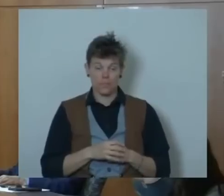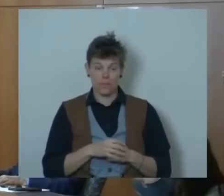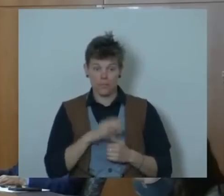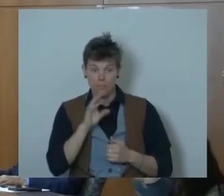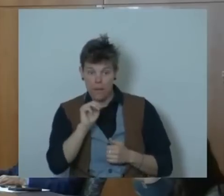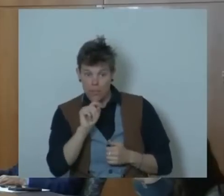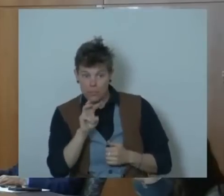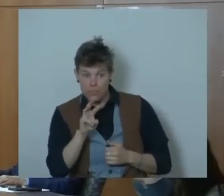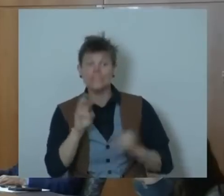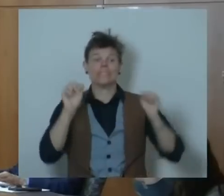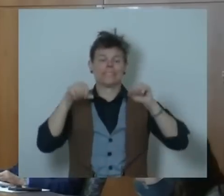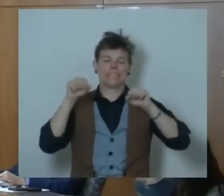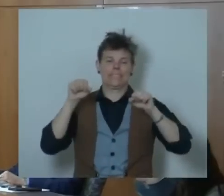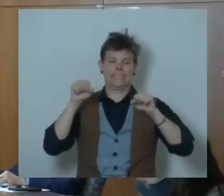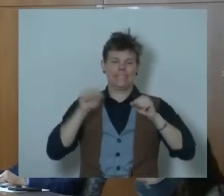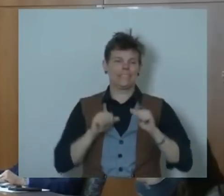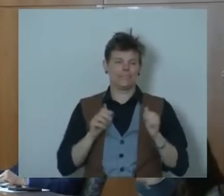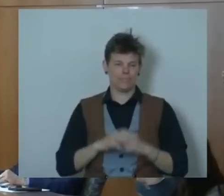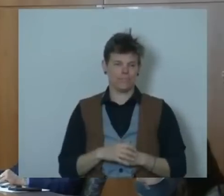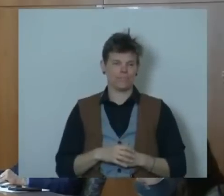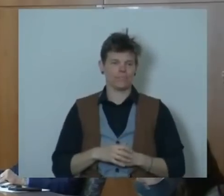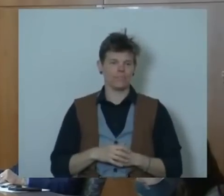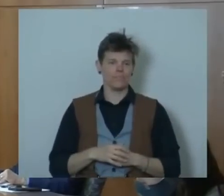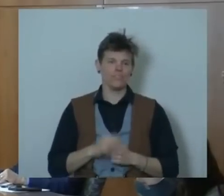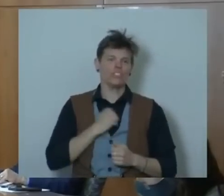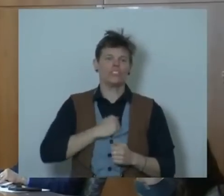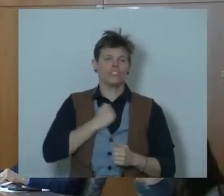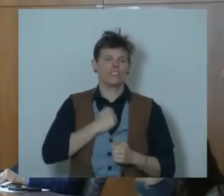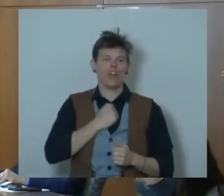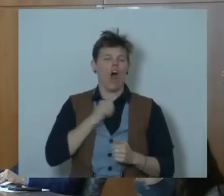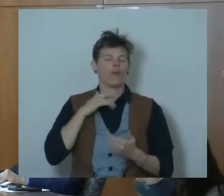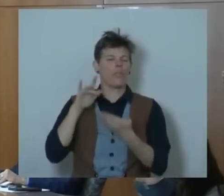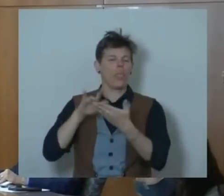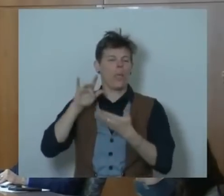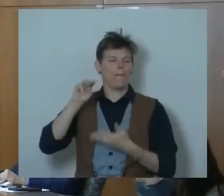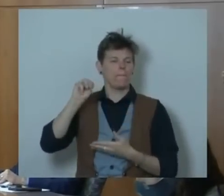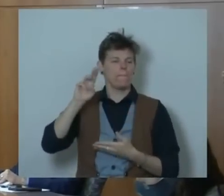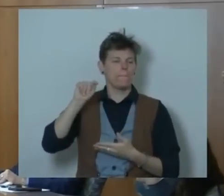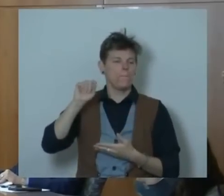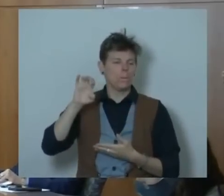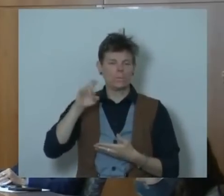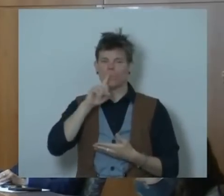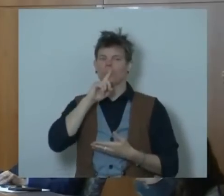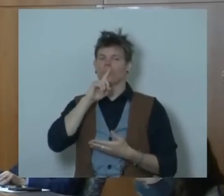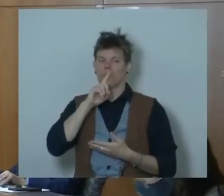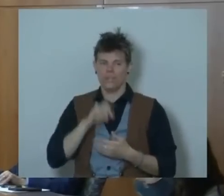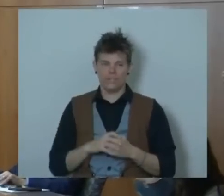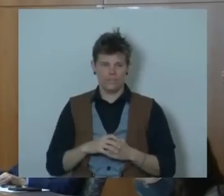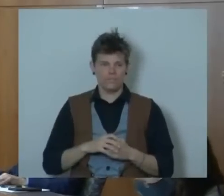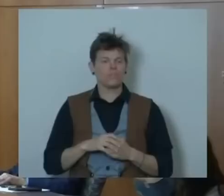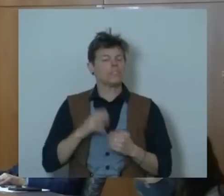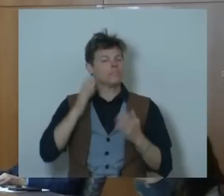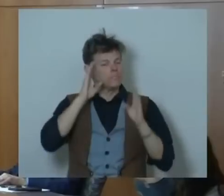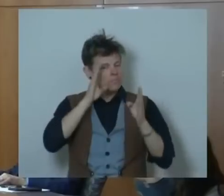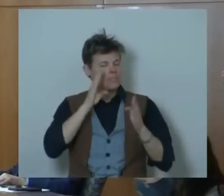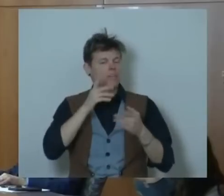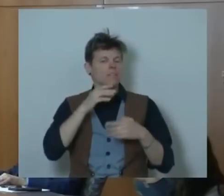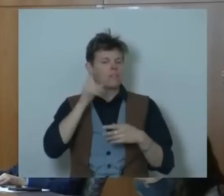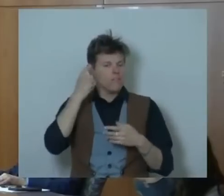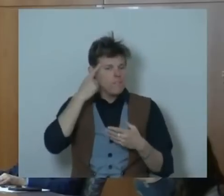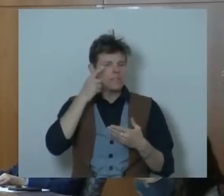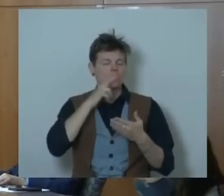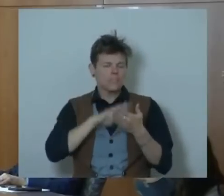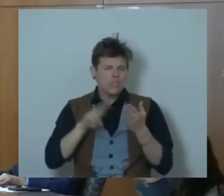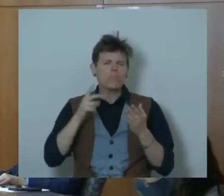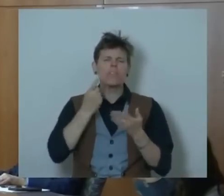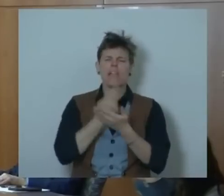Yeah, I'm here. Sorry about that. I was on mute. Governor and secretaries, I know last week the governor had discussed, said that